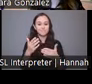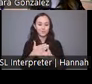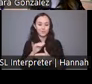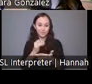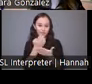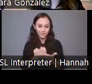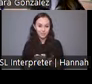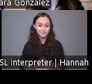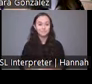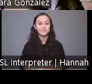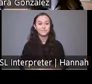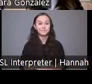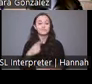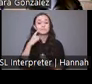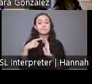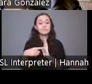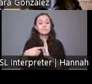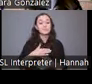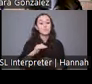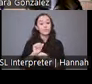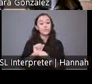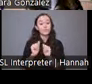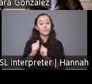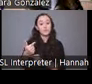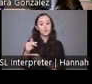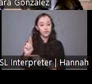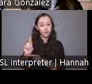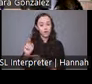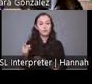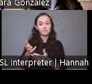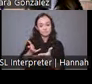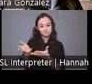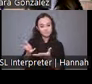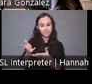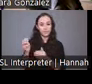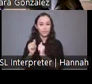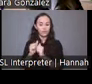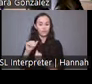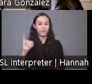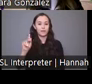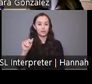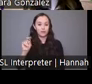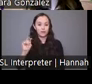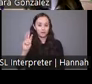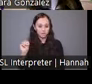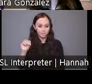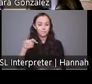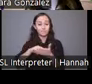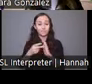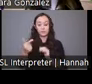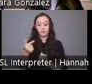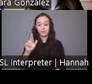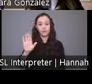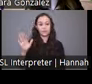For example, in my work with Grand Ronde, engaging with econom, these are Grand Ronde's histories that are communicated